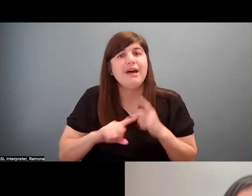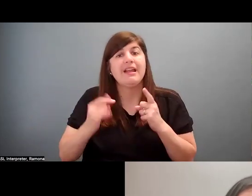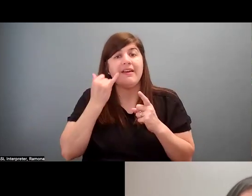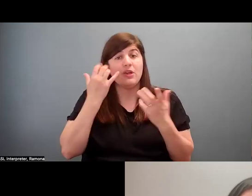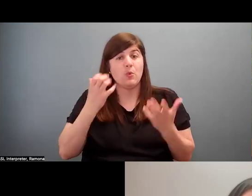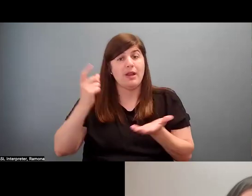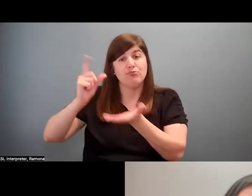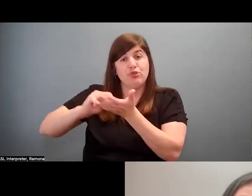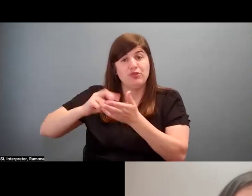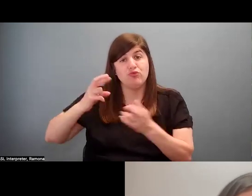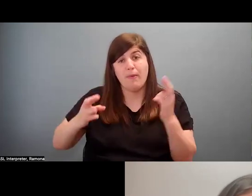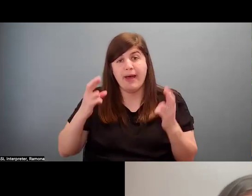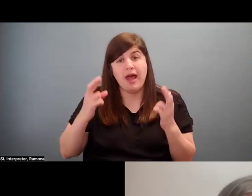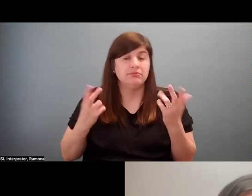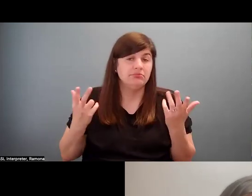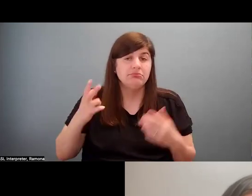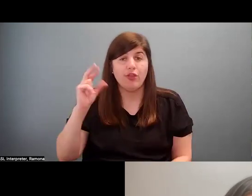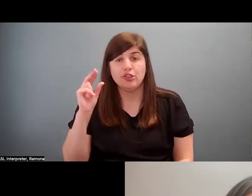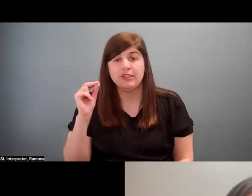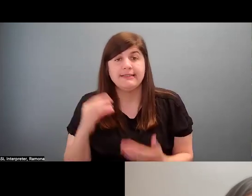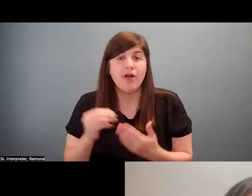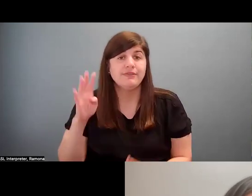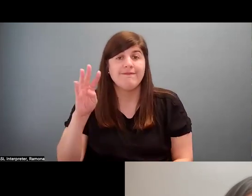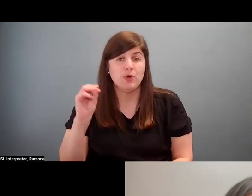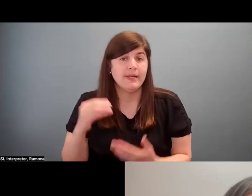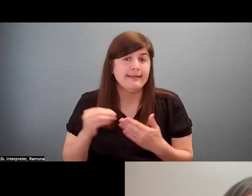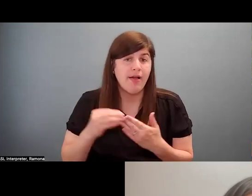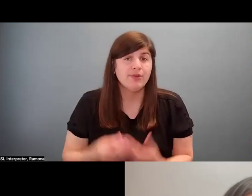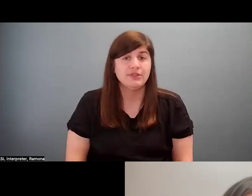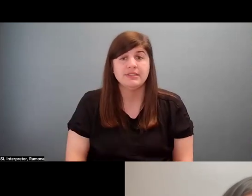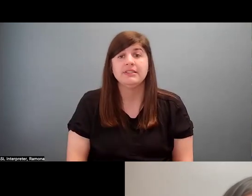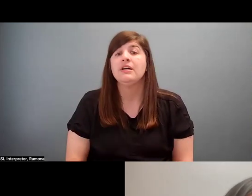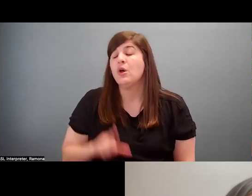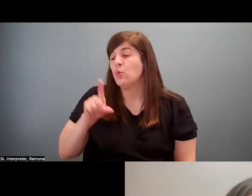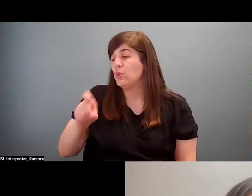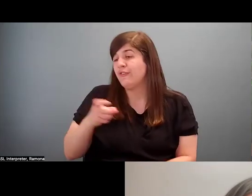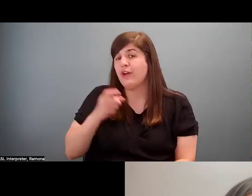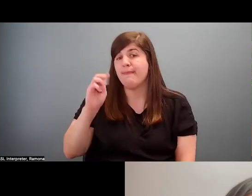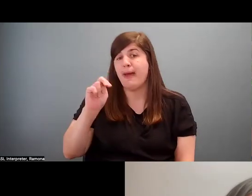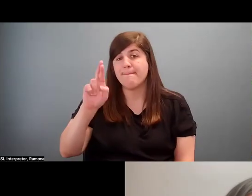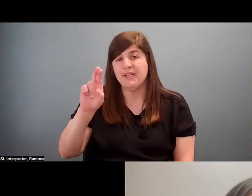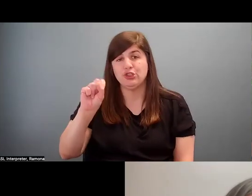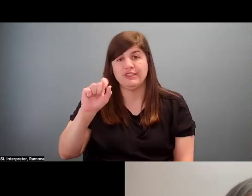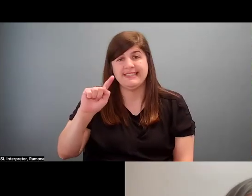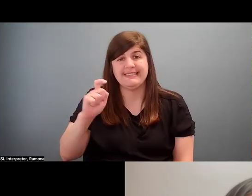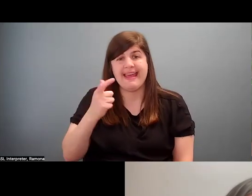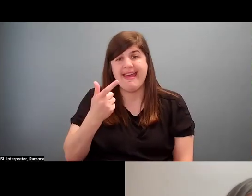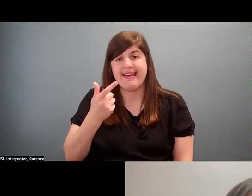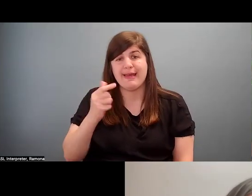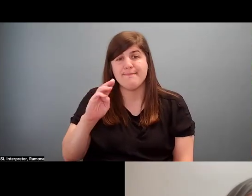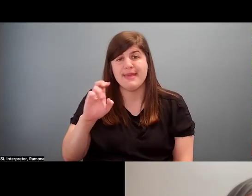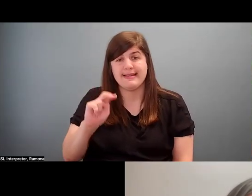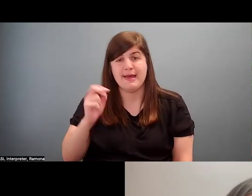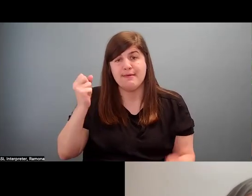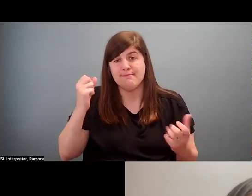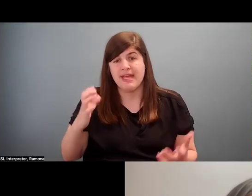print the little robot, 30 to $40 should do it. Cool. All right, we got a question from Mr. Stegman. A lot of cephalopods